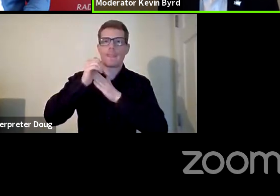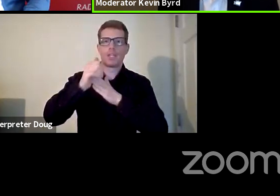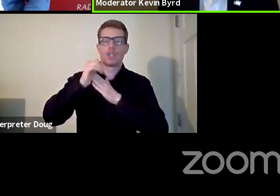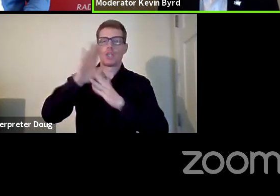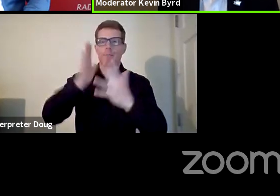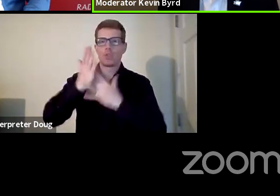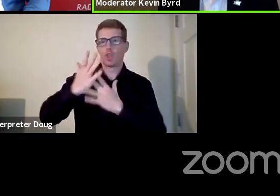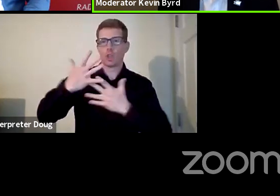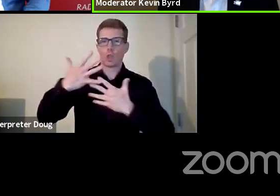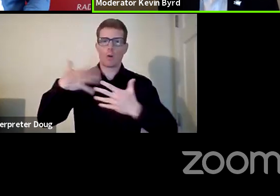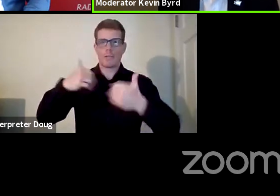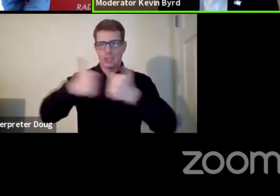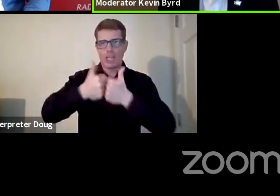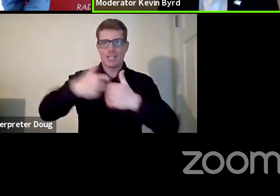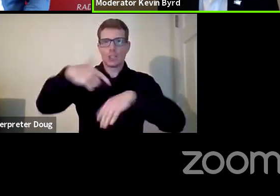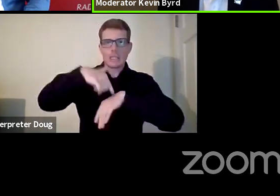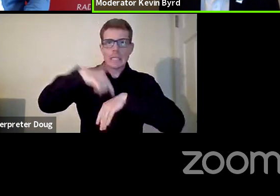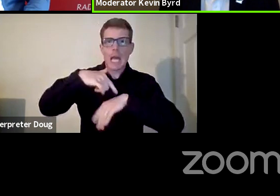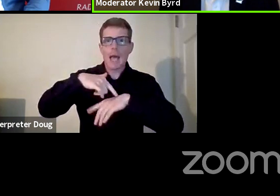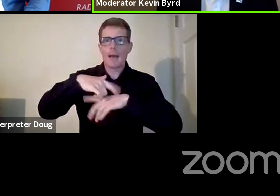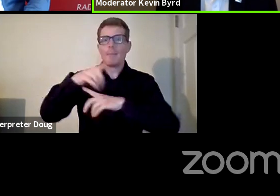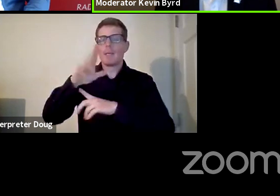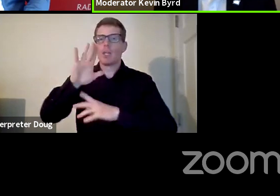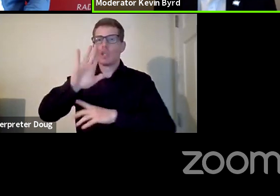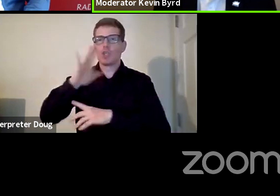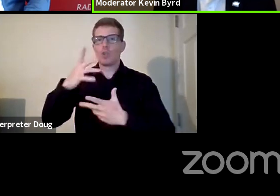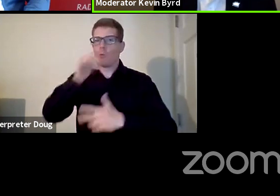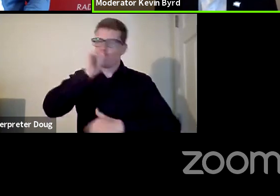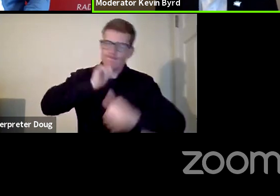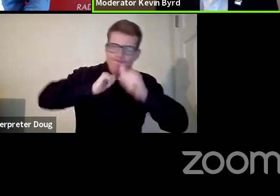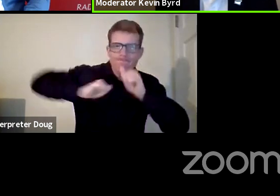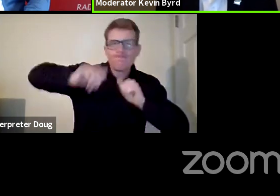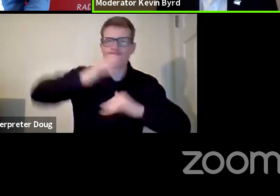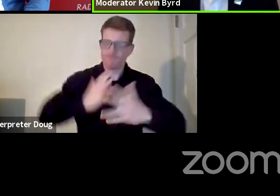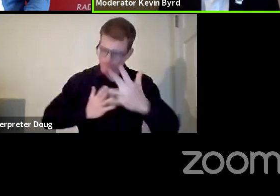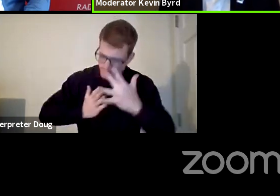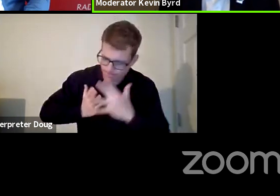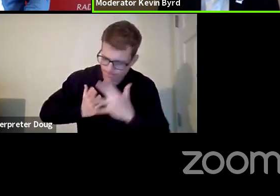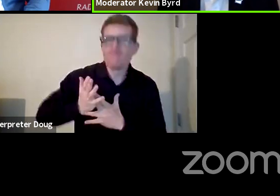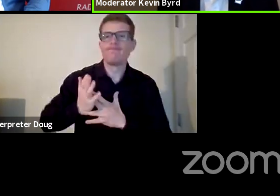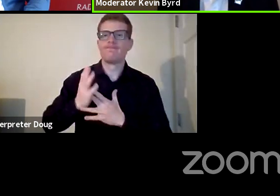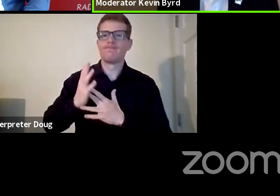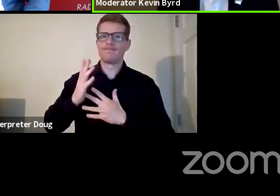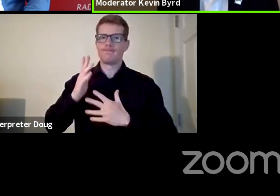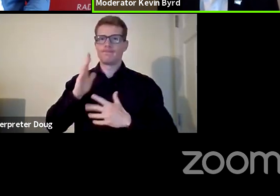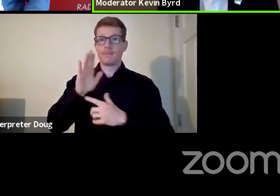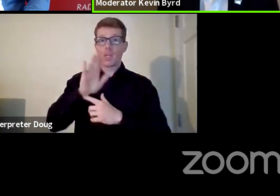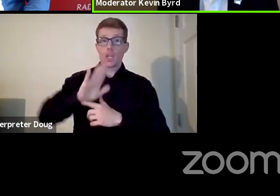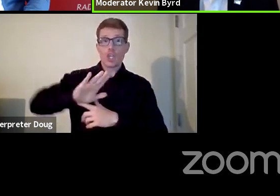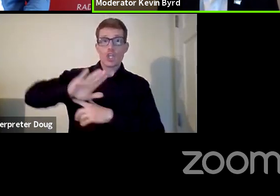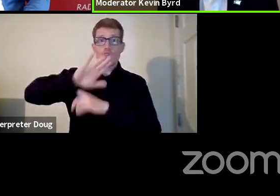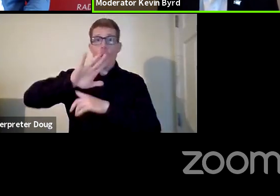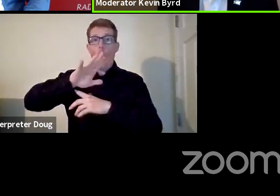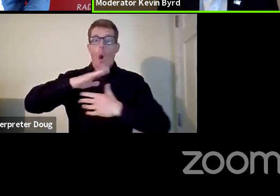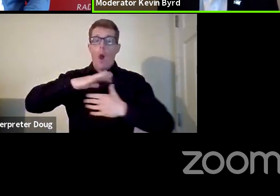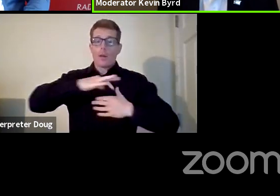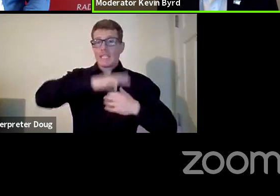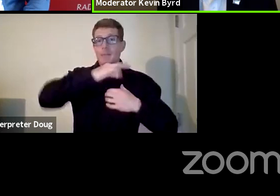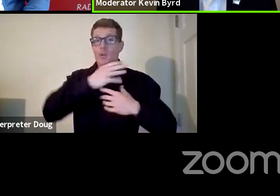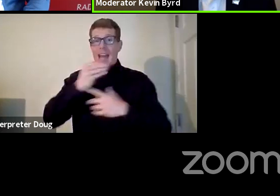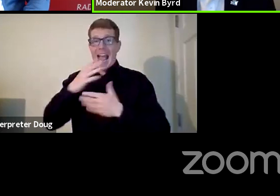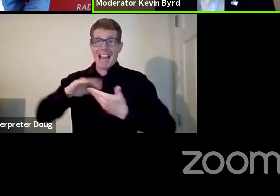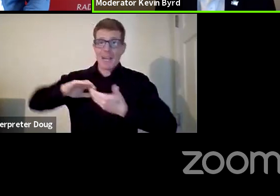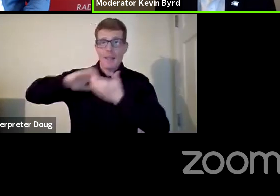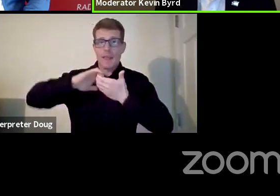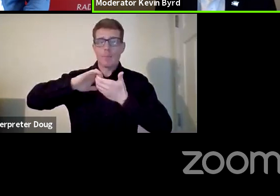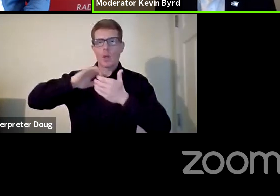to serve the entire region. The spirit of collaboration with which this group approaches their work has made a tremendous impact